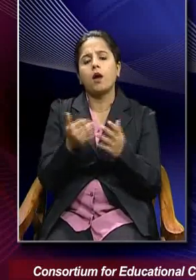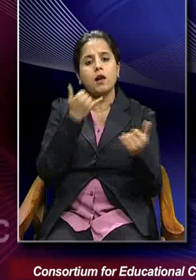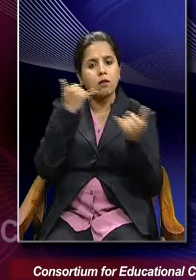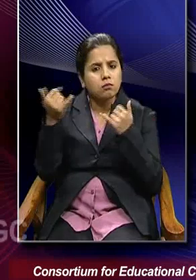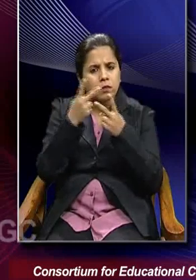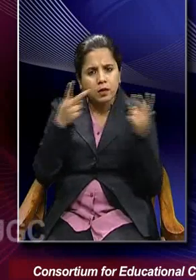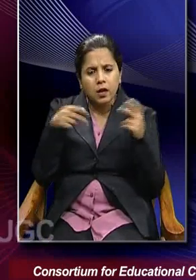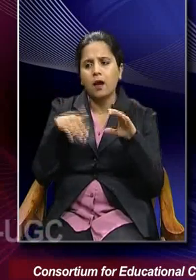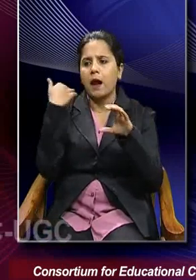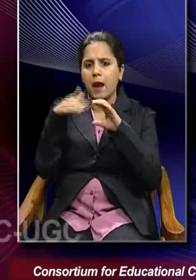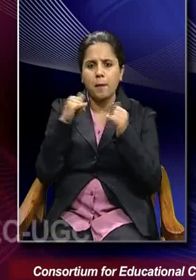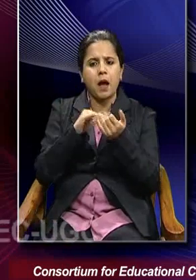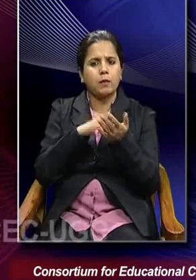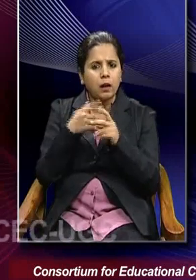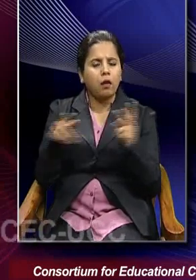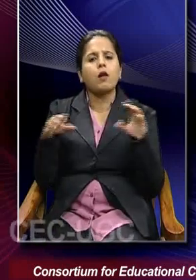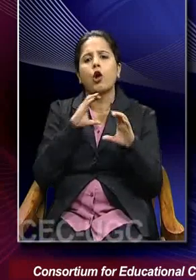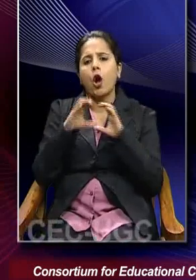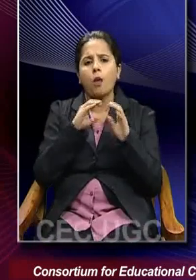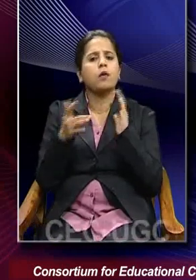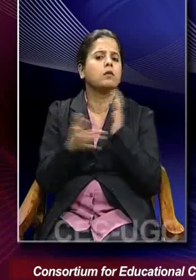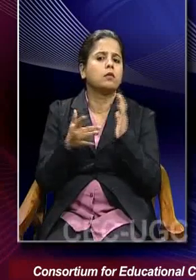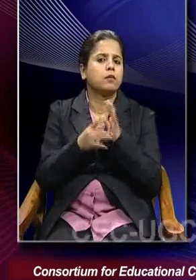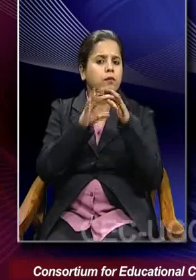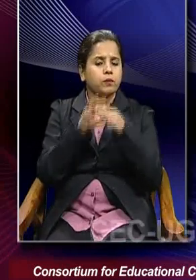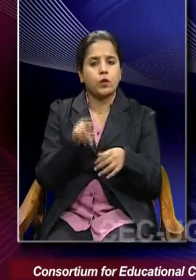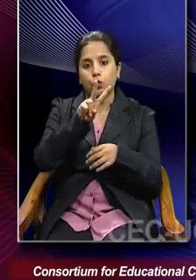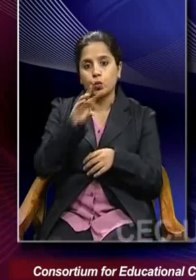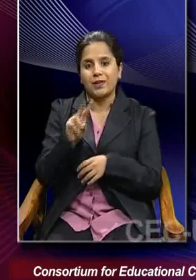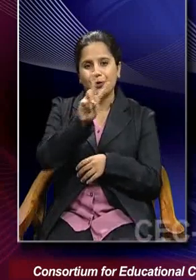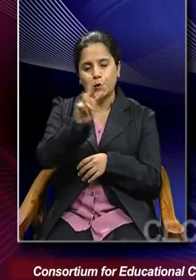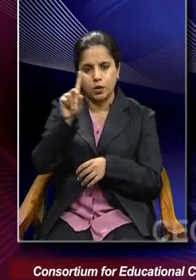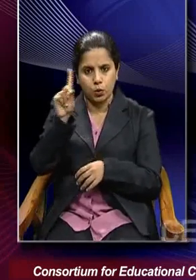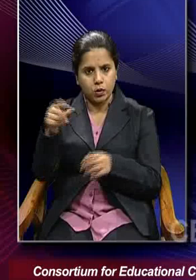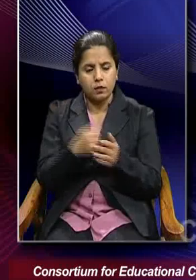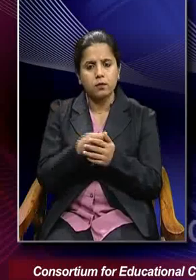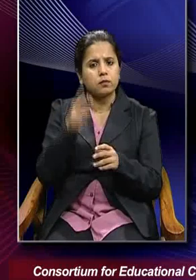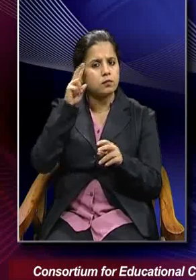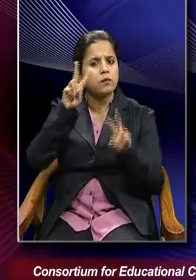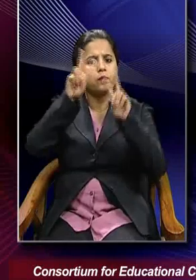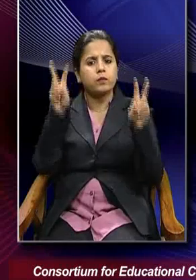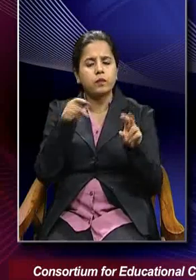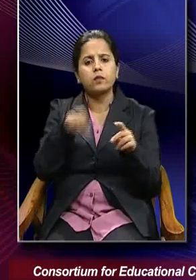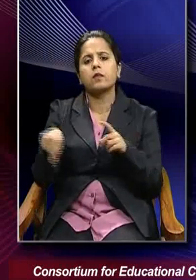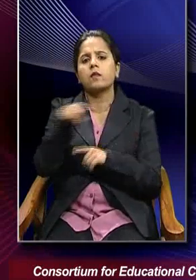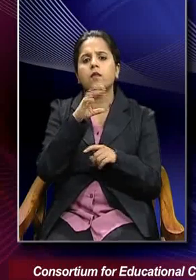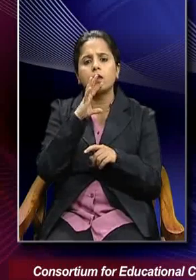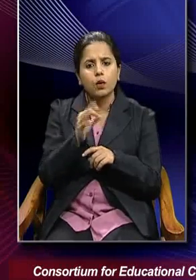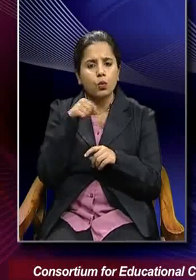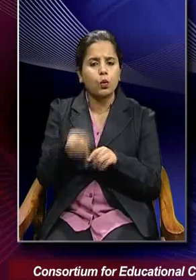and Information Society Day in the year 2021, with the theme of accelerating